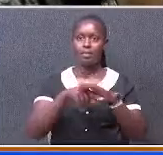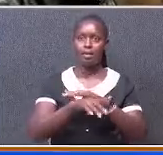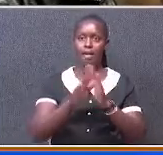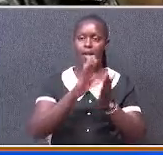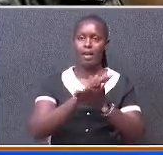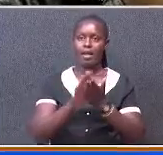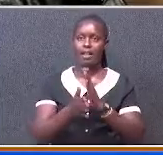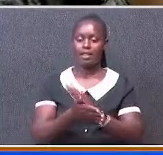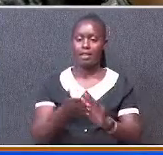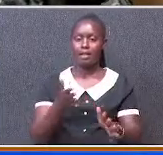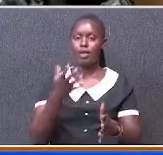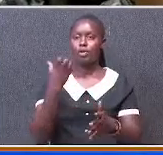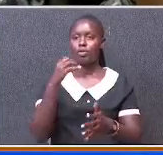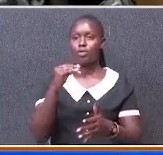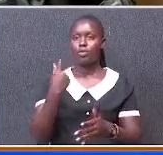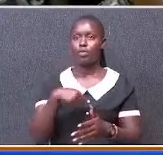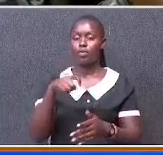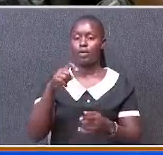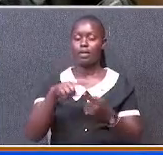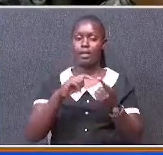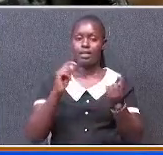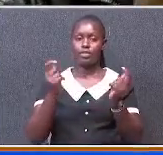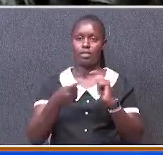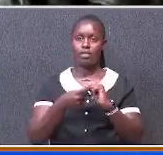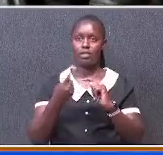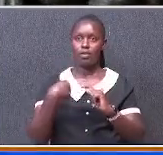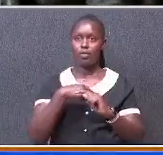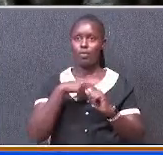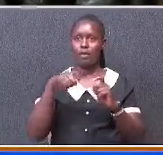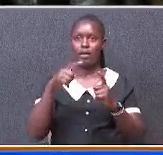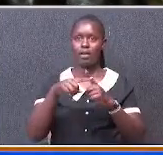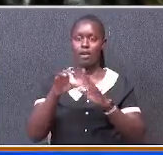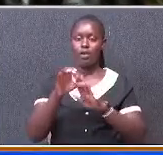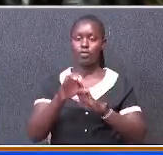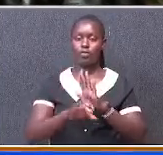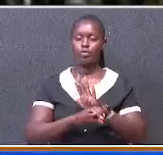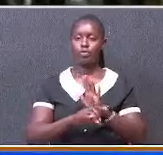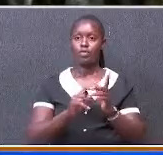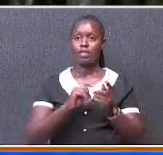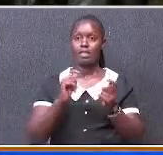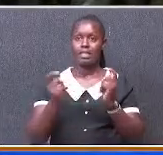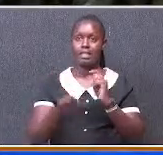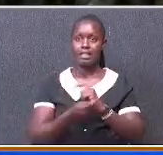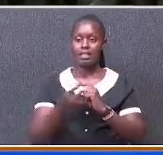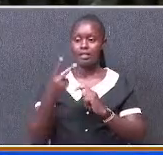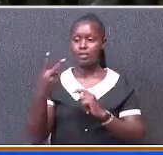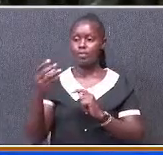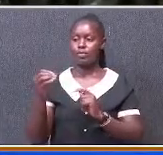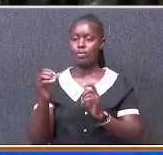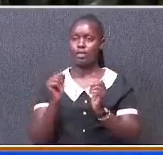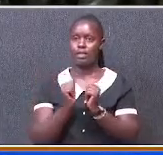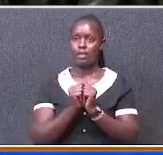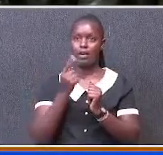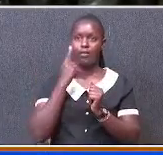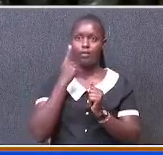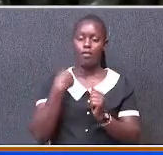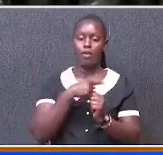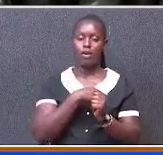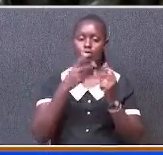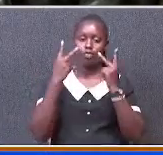doing. So we need a change. We need a constitution changed. Either 2010 for us to